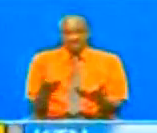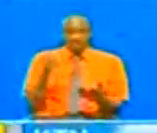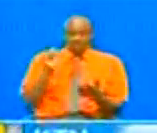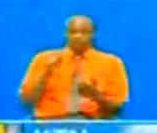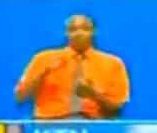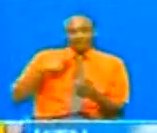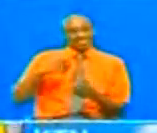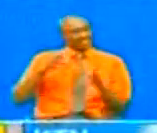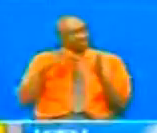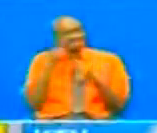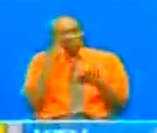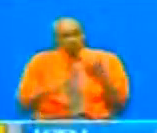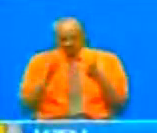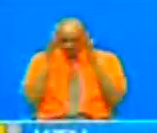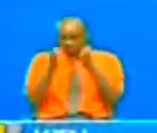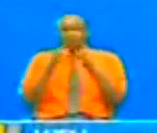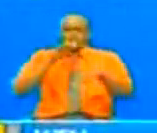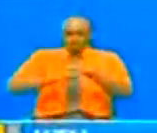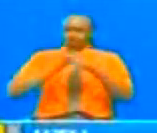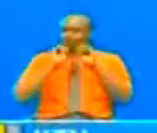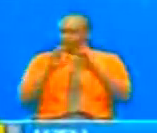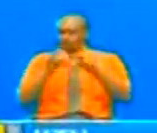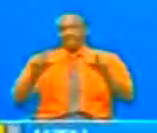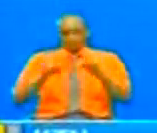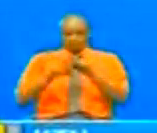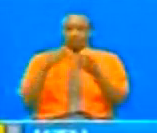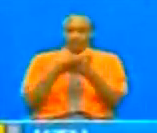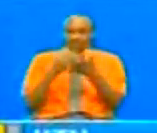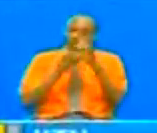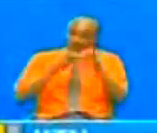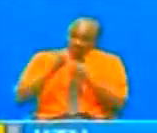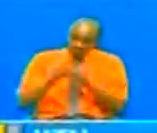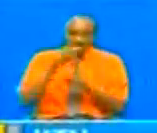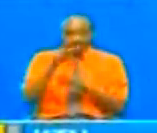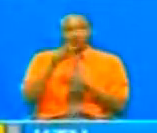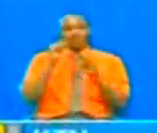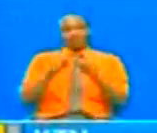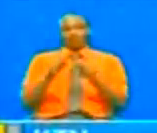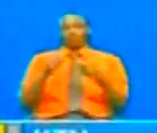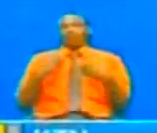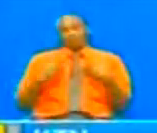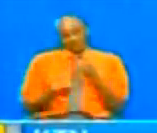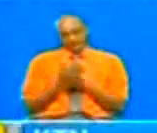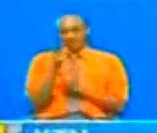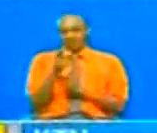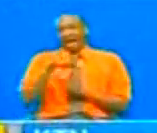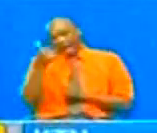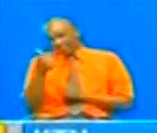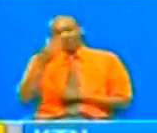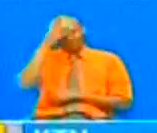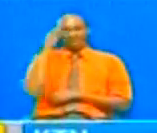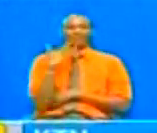more emphasis is put into proper coaching and financial management, while one crucial aspect takes a backseat or forgotten